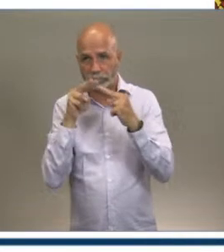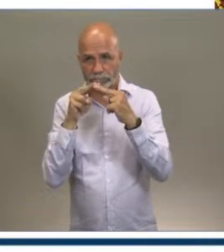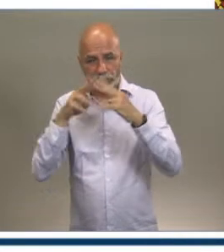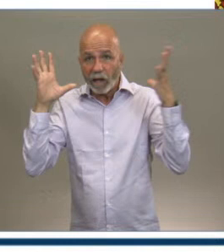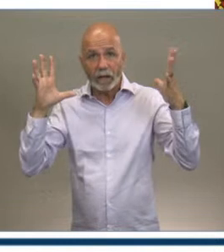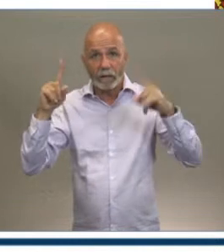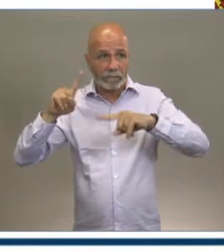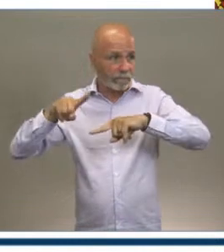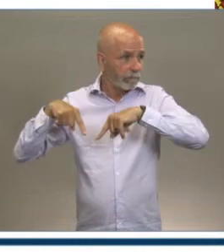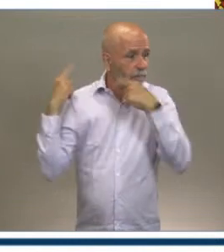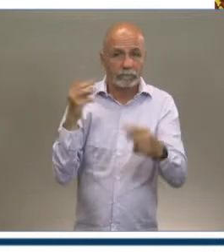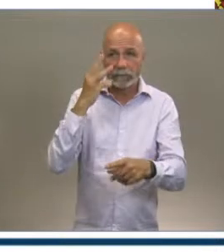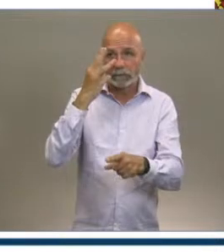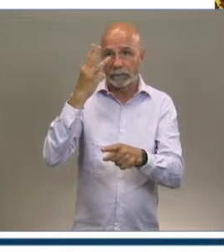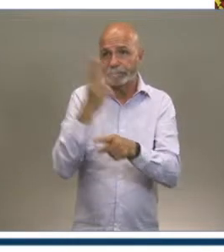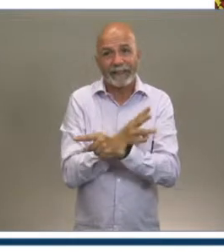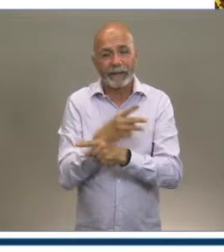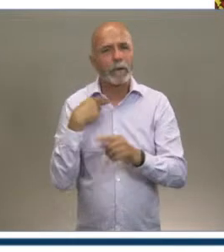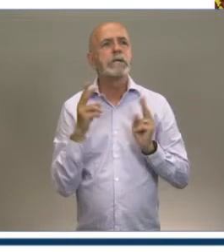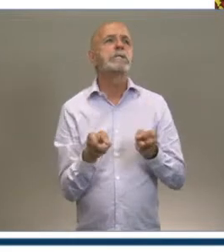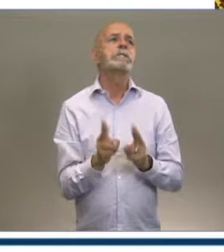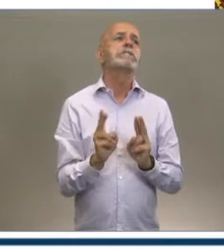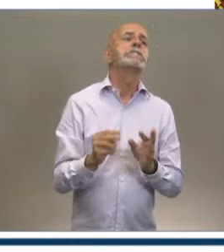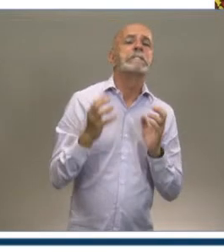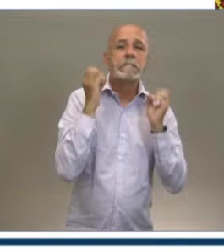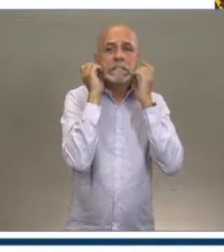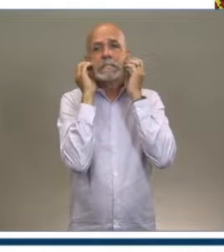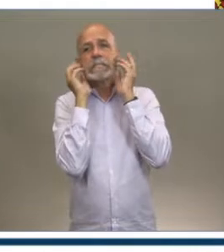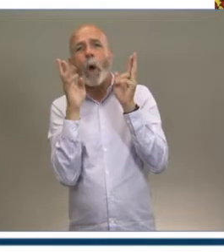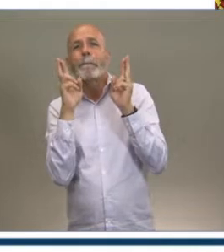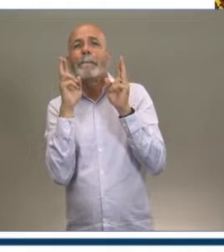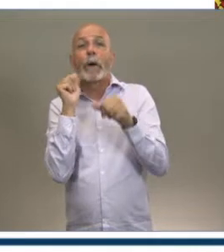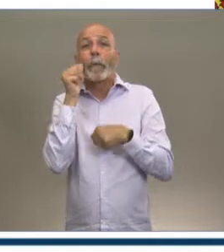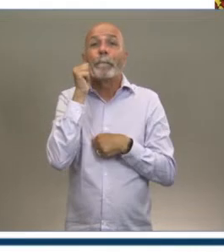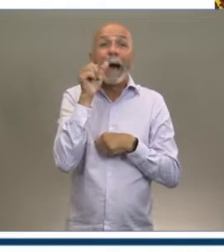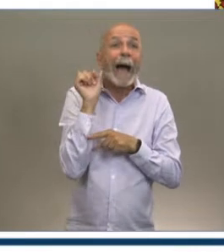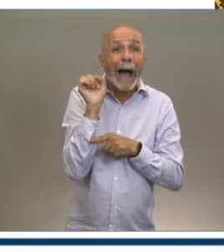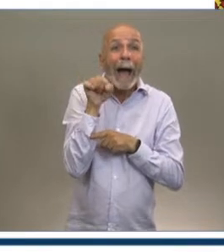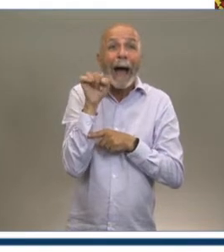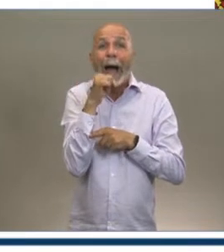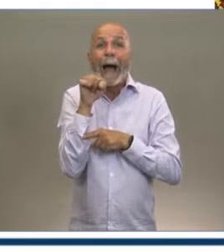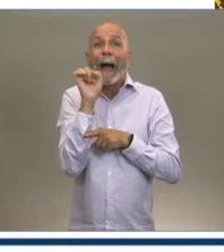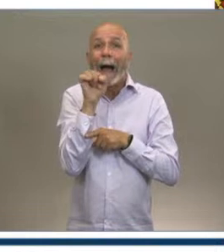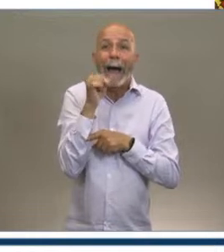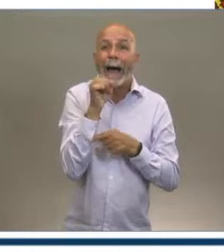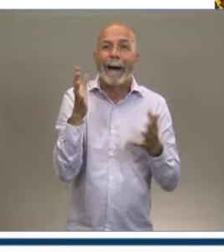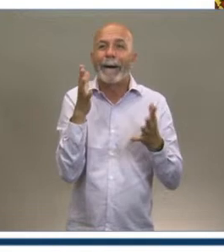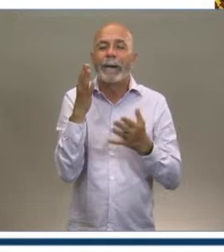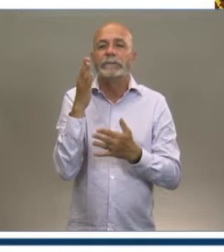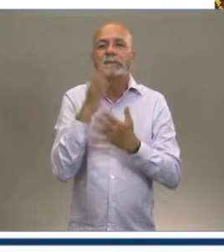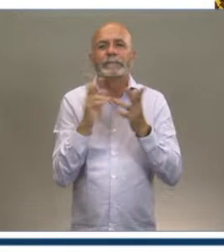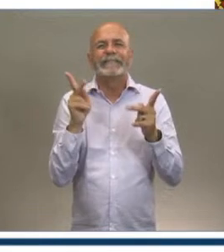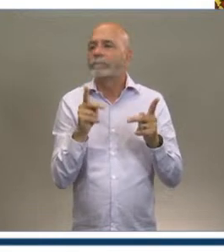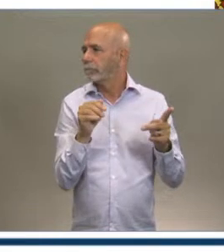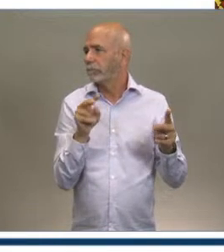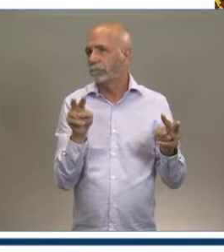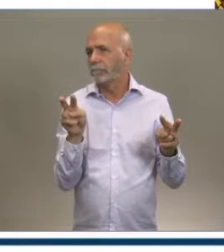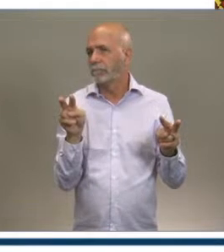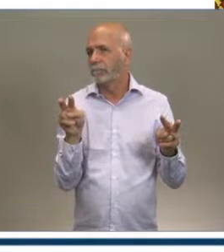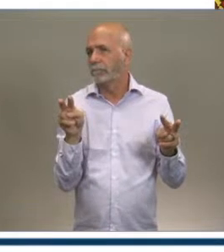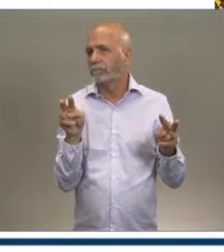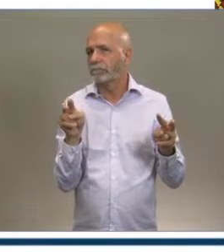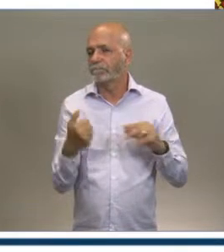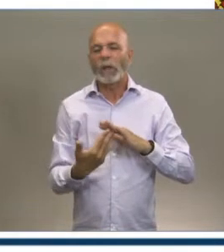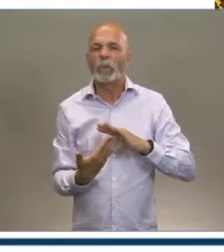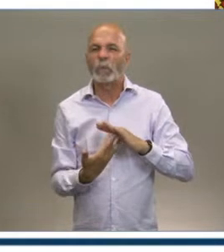They were really hoping for things to sort of return to normal tomorrow. People I've talked to today in Amherst are really angry and really hurt.